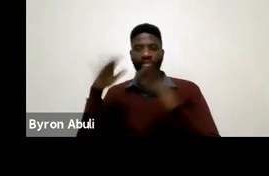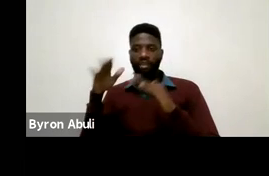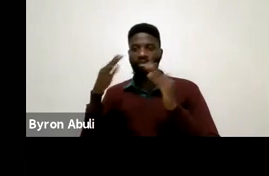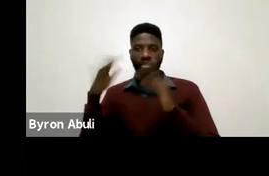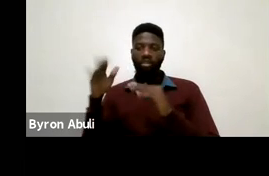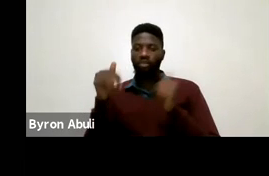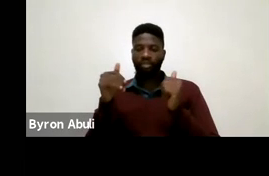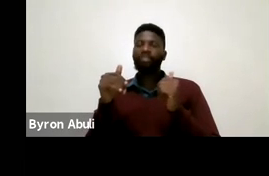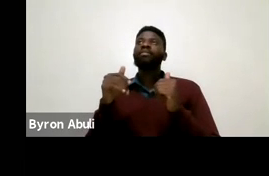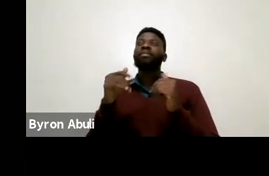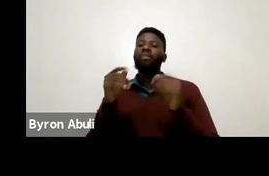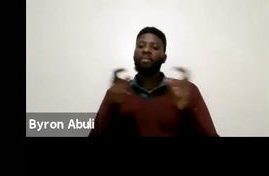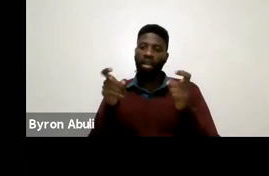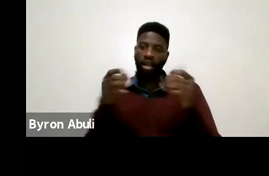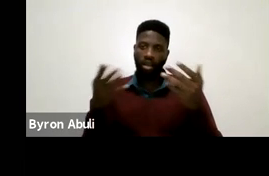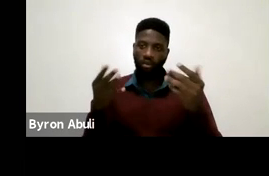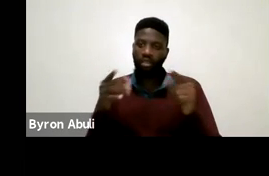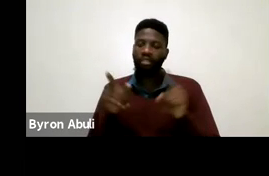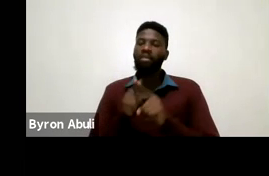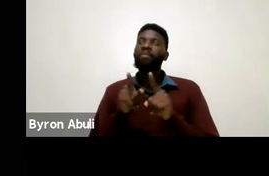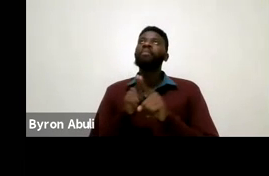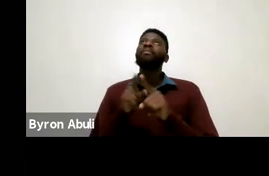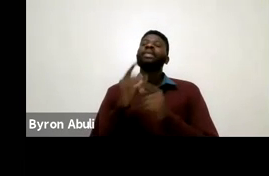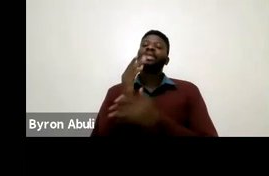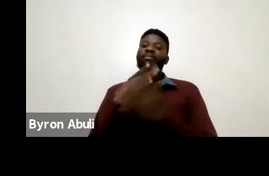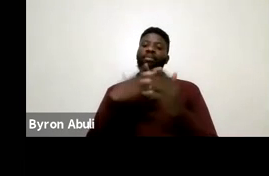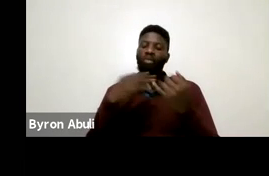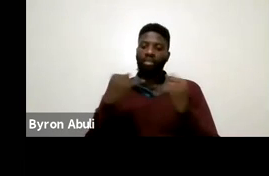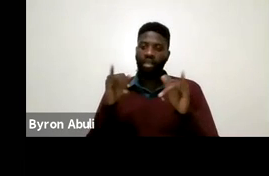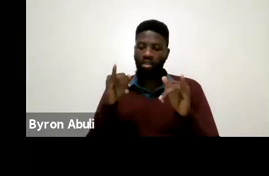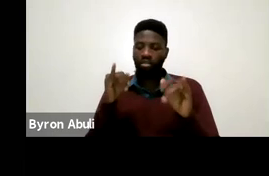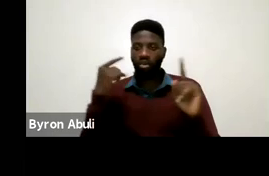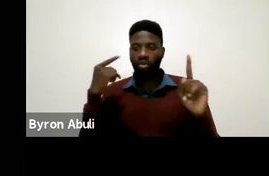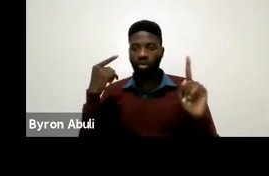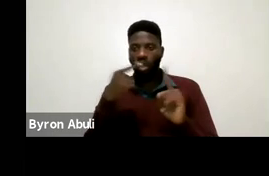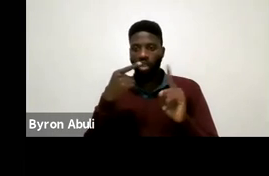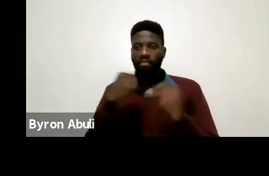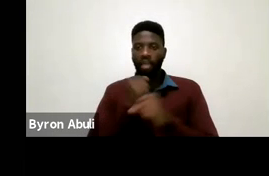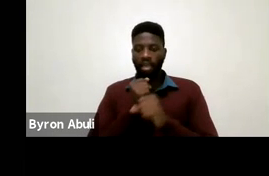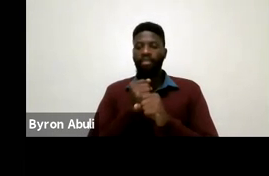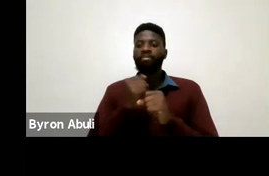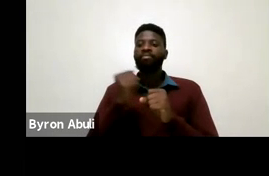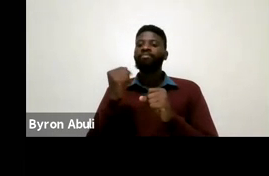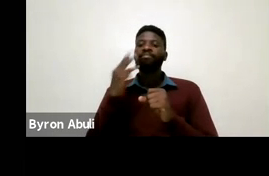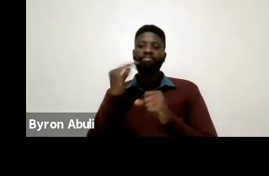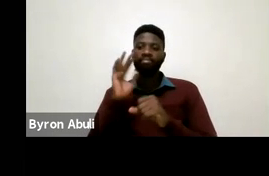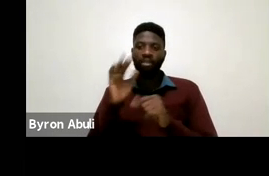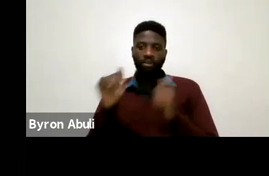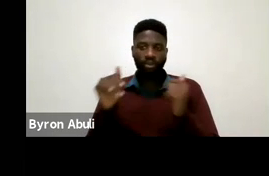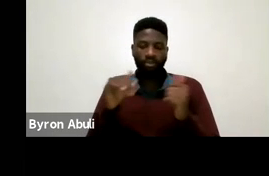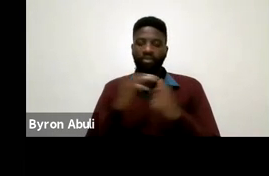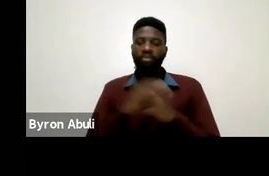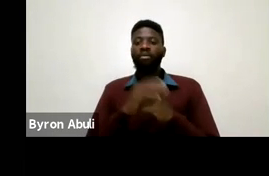experiences from some of you who have tried to set some goals and how far you have gone and what your experiences were like. So